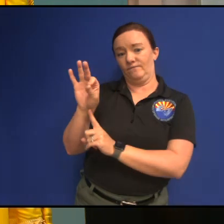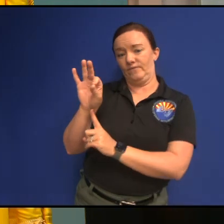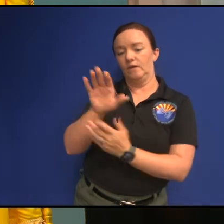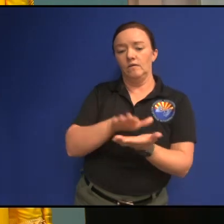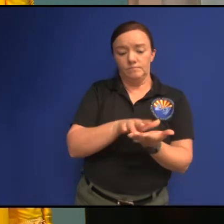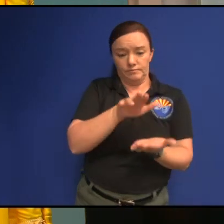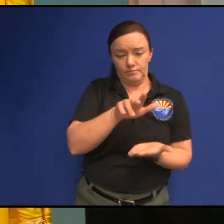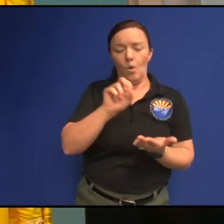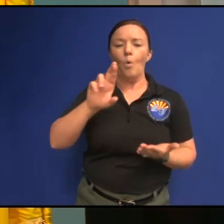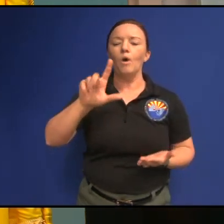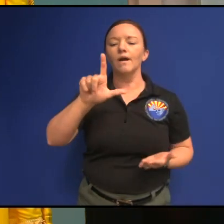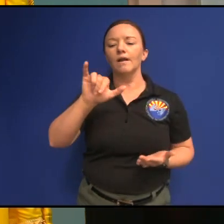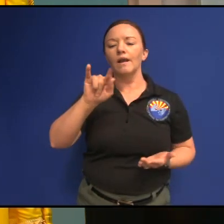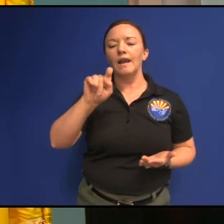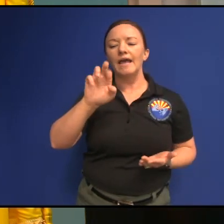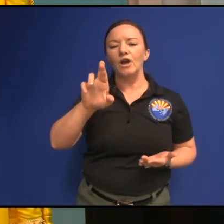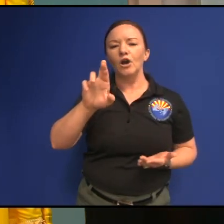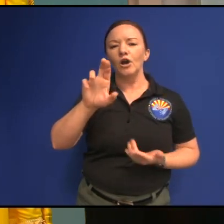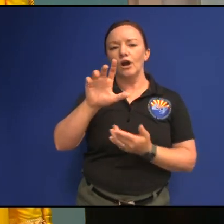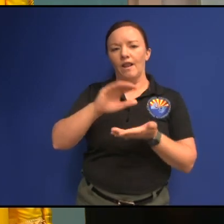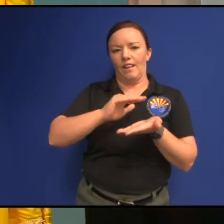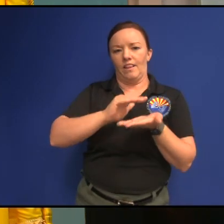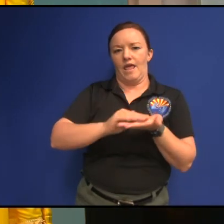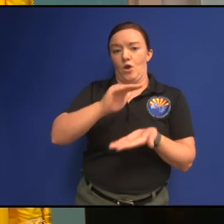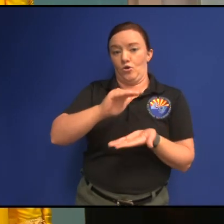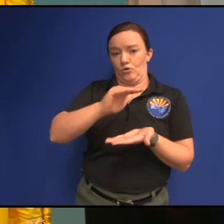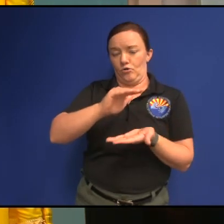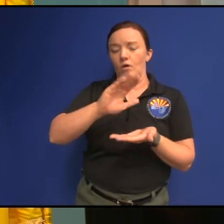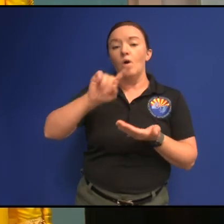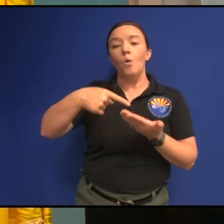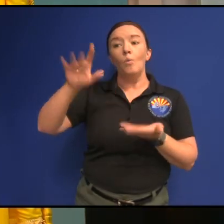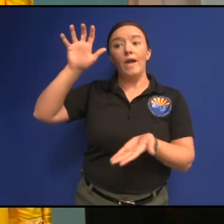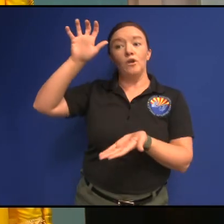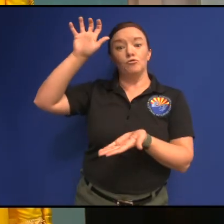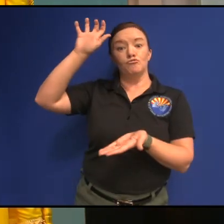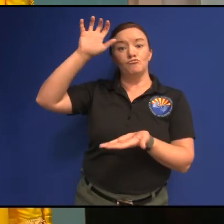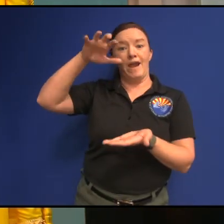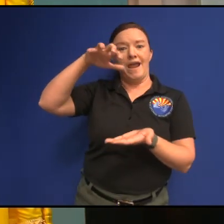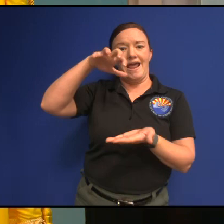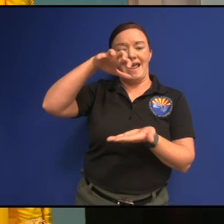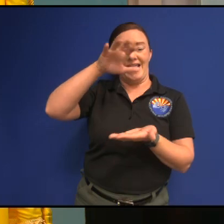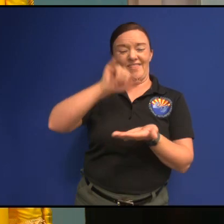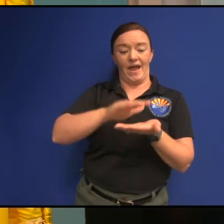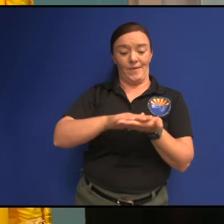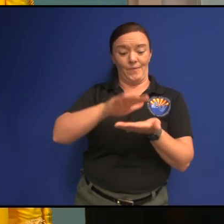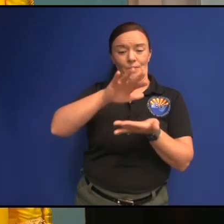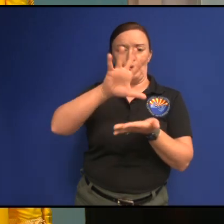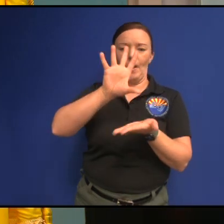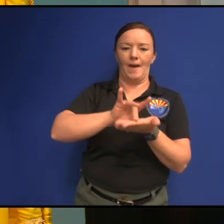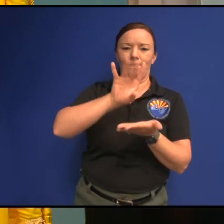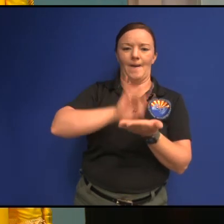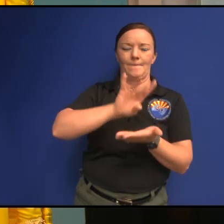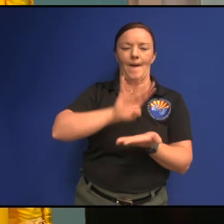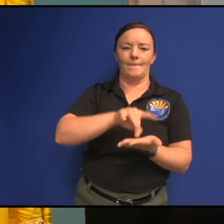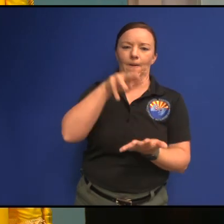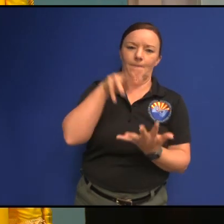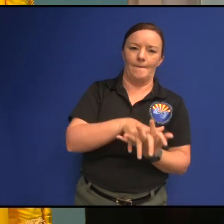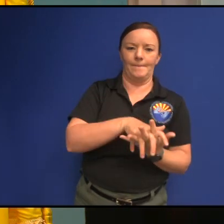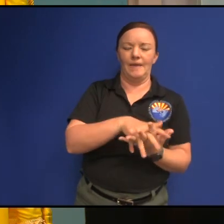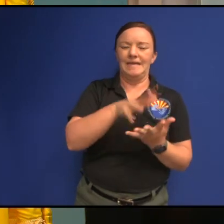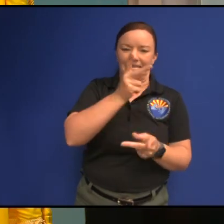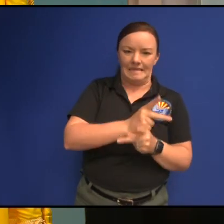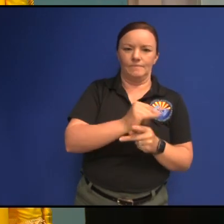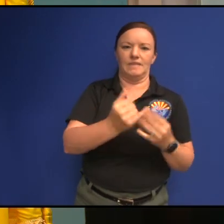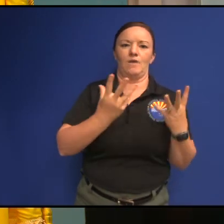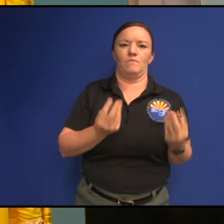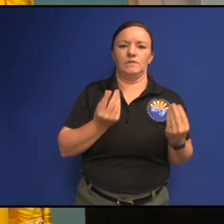And that acts as a sponge when it rains. It collects and holds a lot of that rainfall, and it doesn't run off. And then underneath